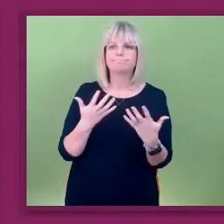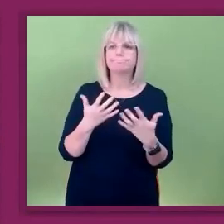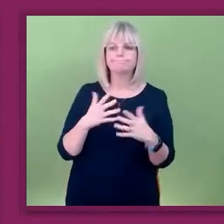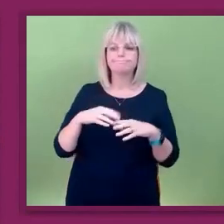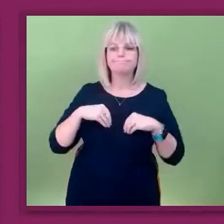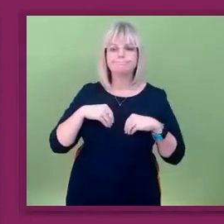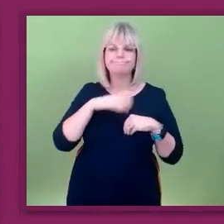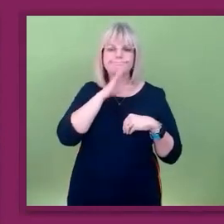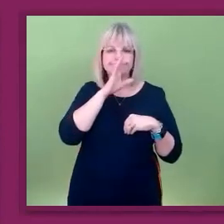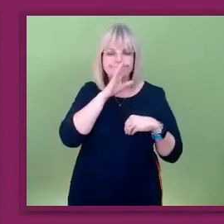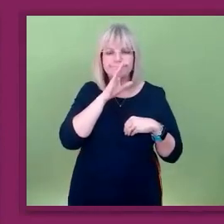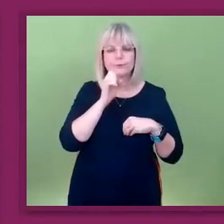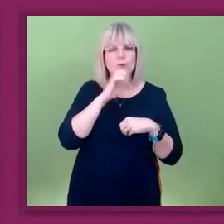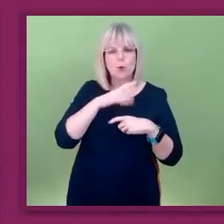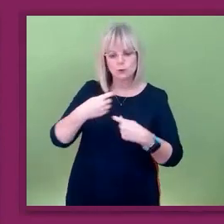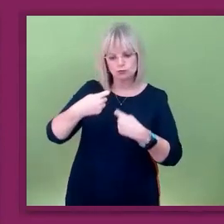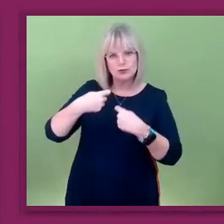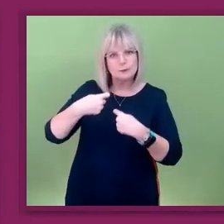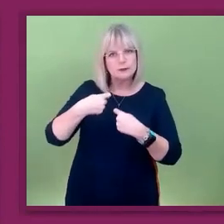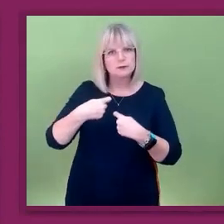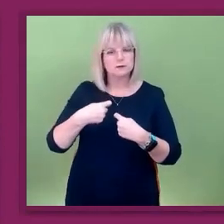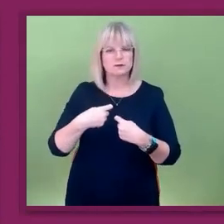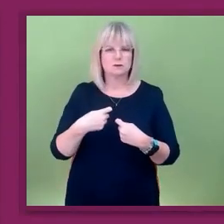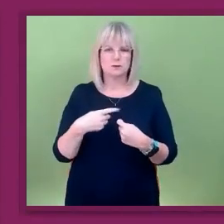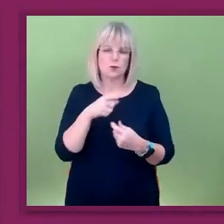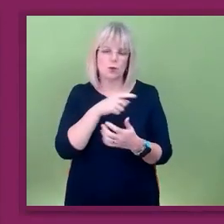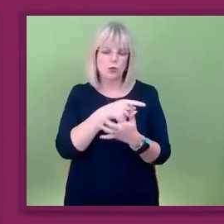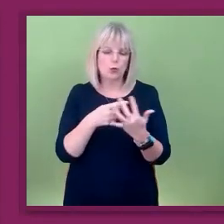need to be taken into consideration when we are